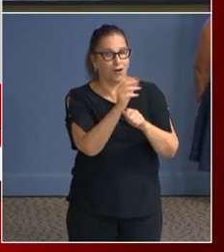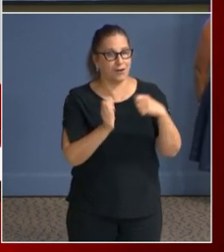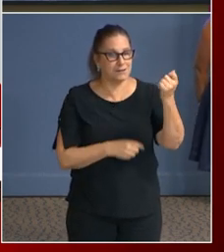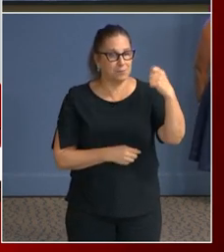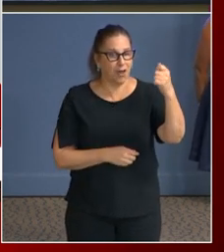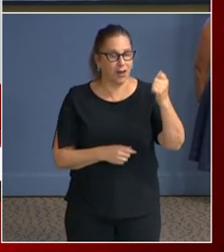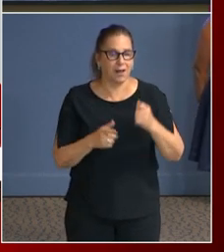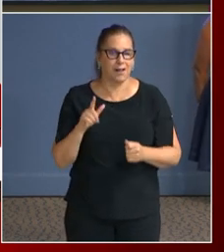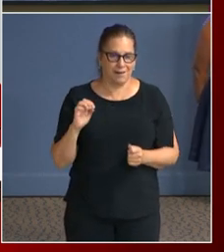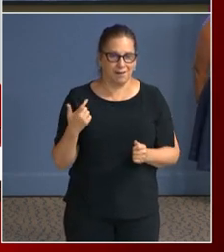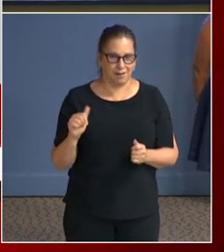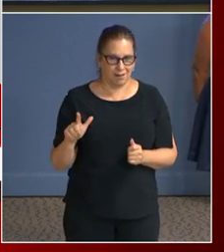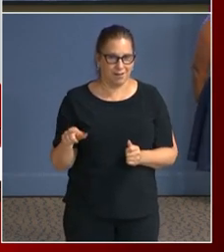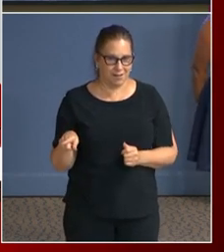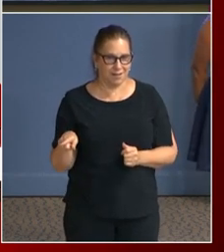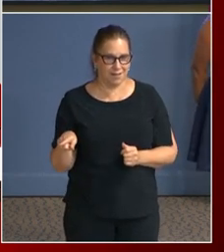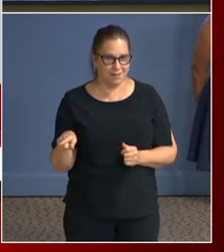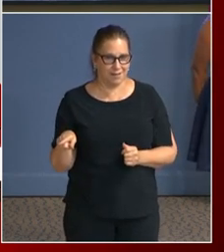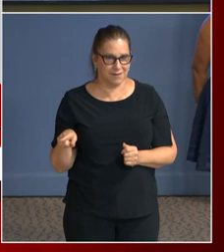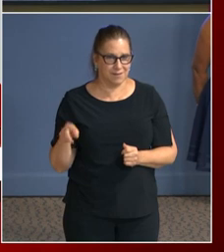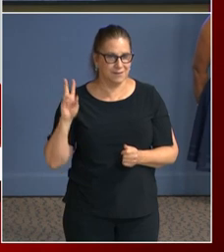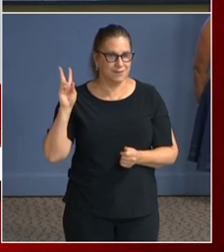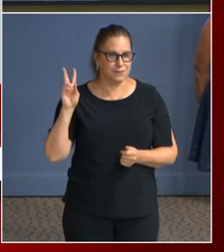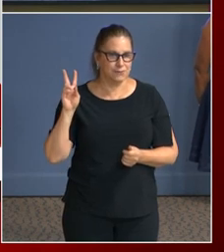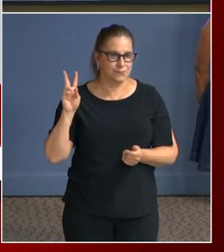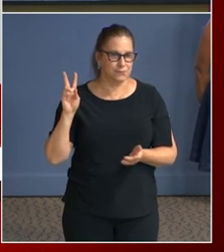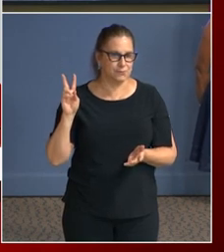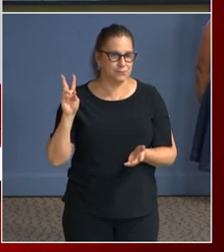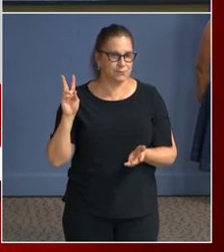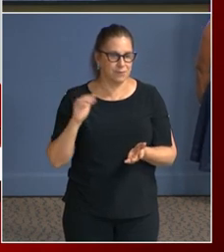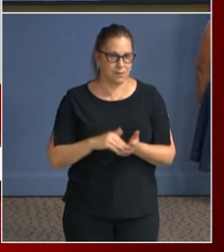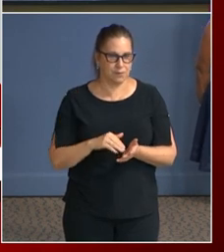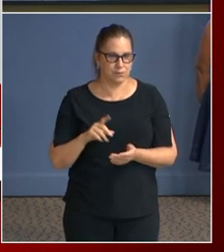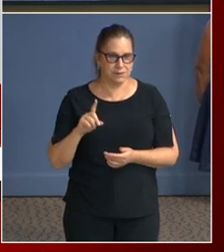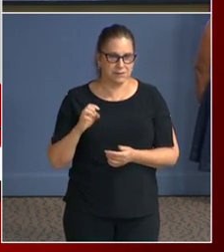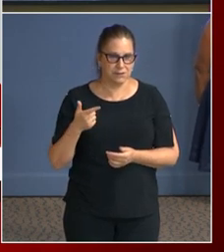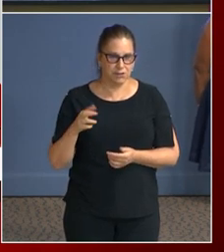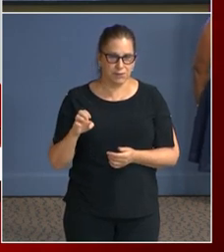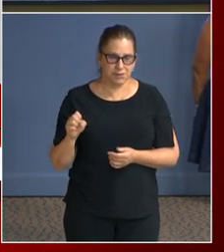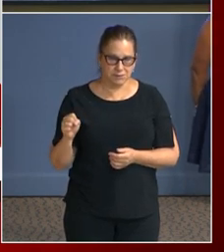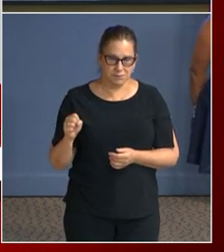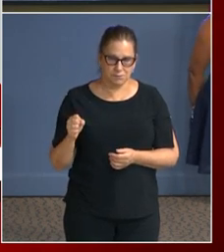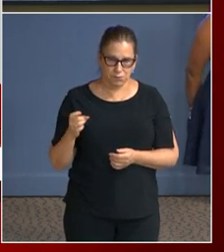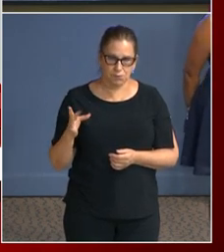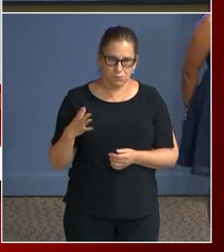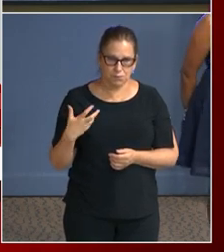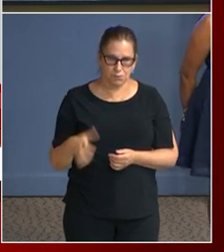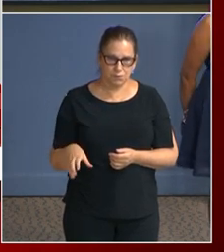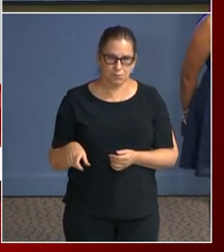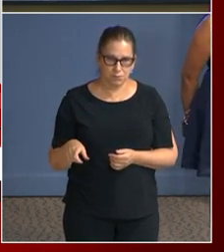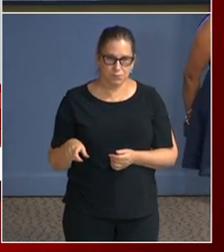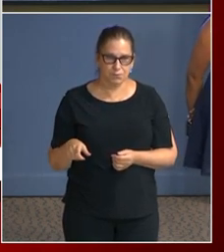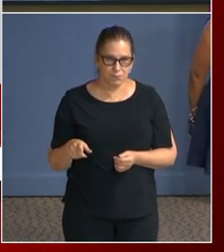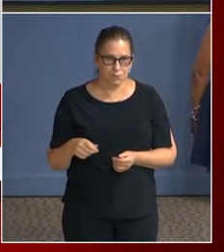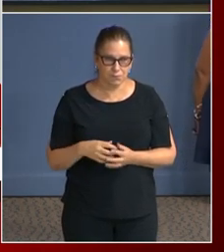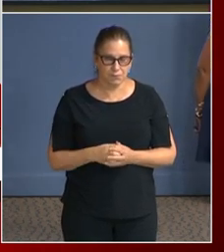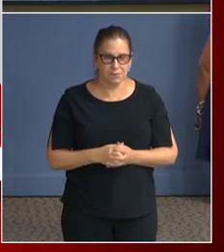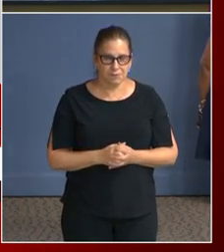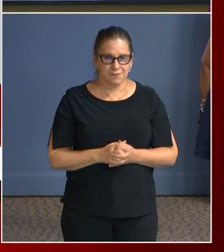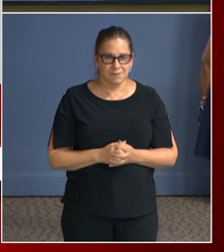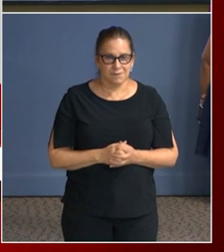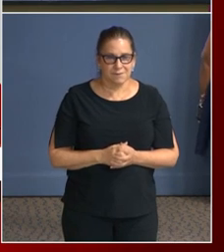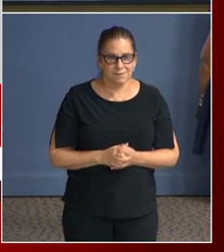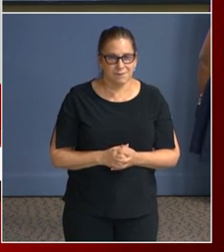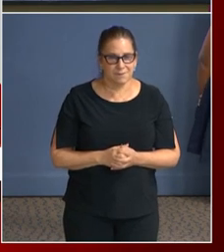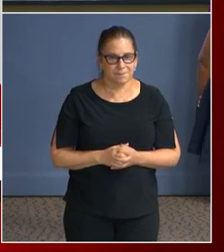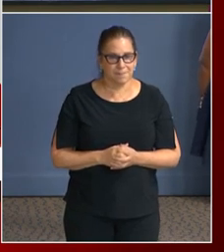temperatures of 2,000 degrees, the same as a blowtorch. And while we should never place a blowtorch in the hands of a child at